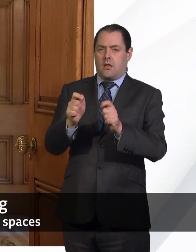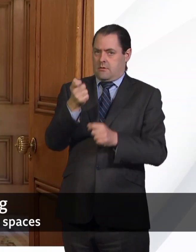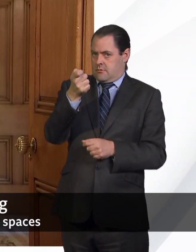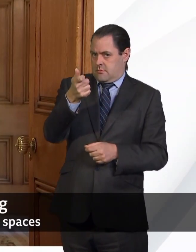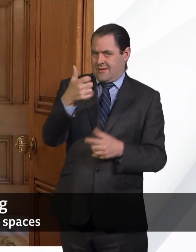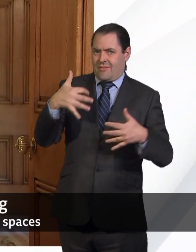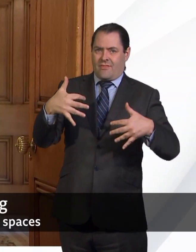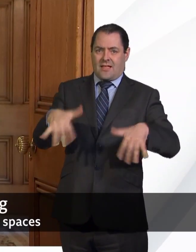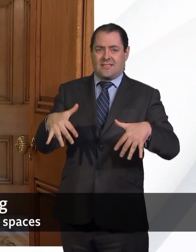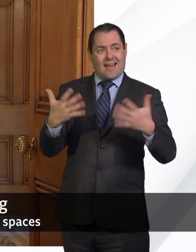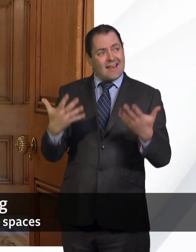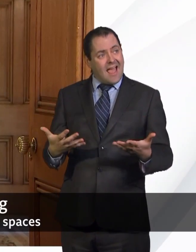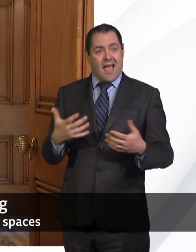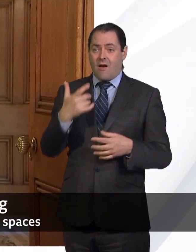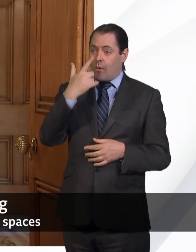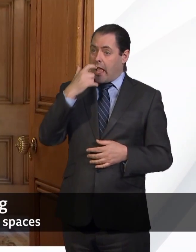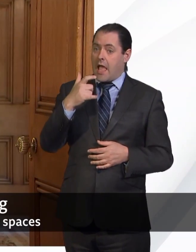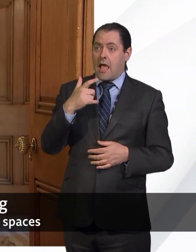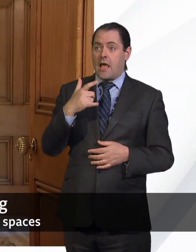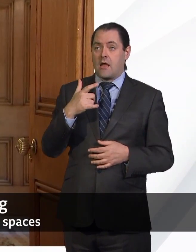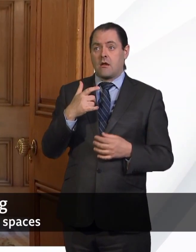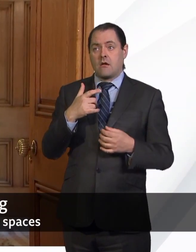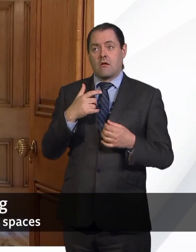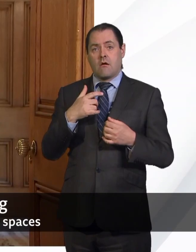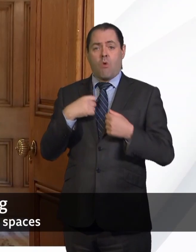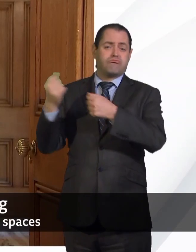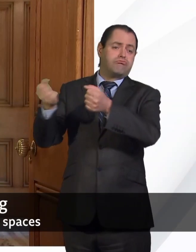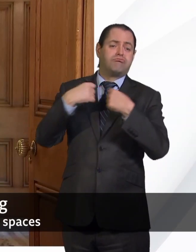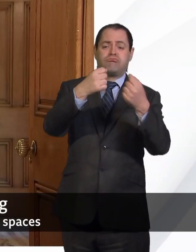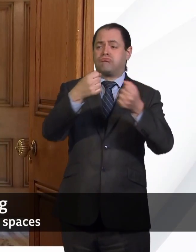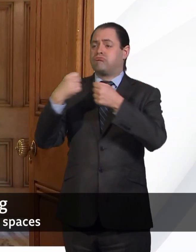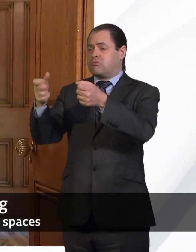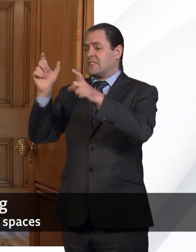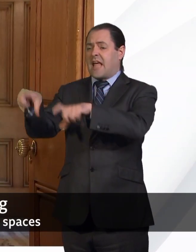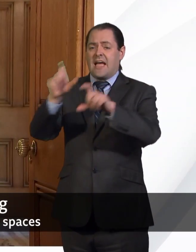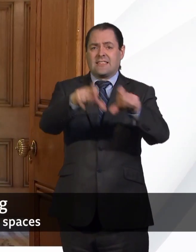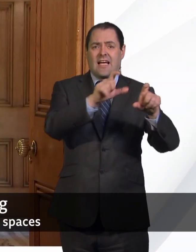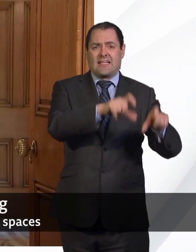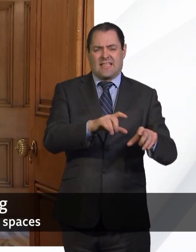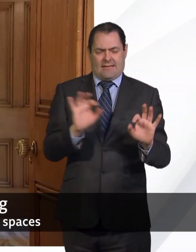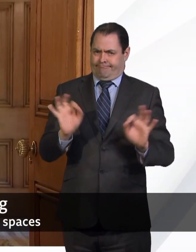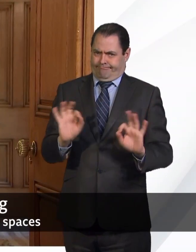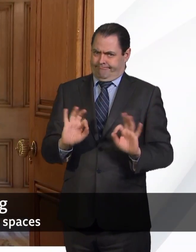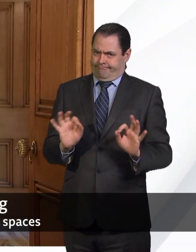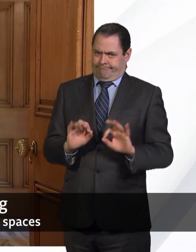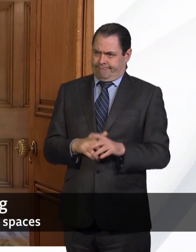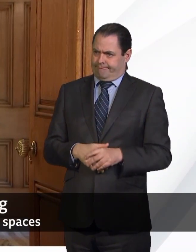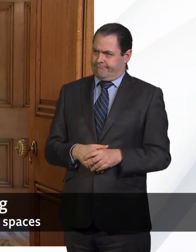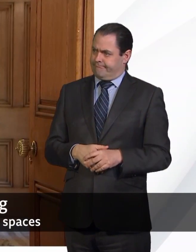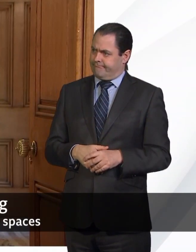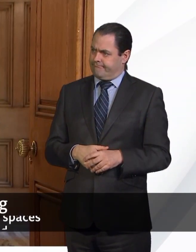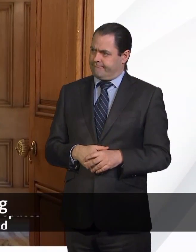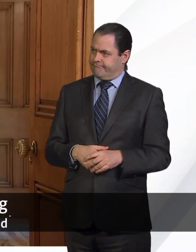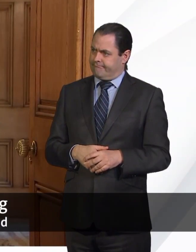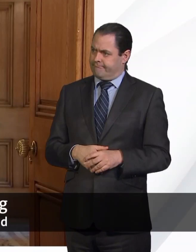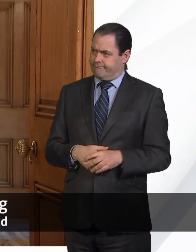saying that people should now be allowed to move freely across the country and stay in other people's houses. That